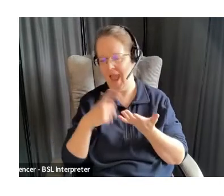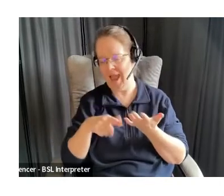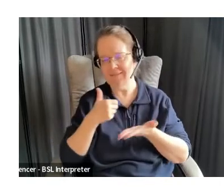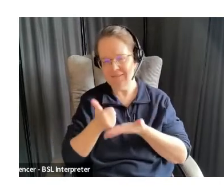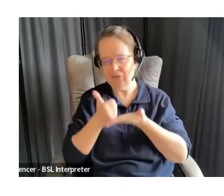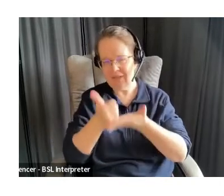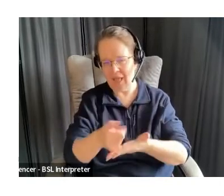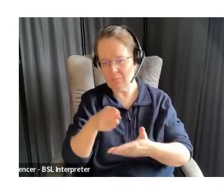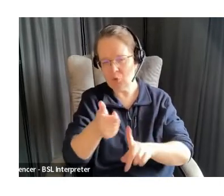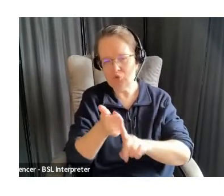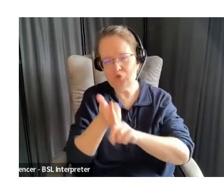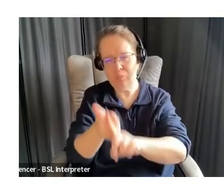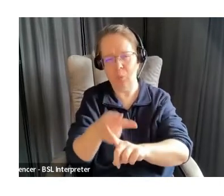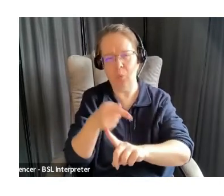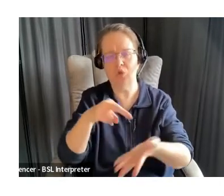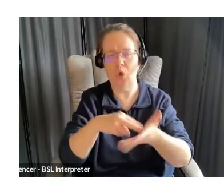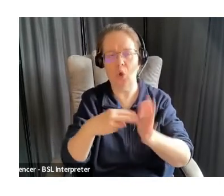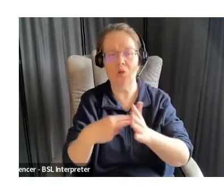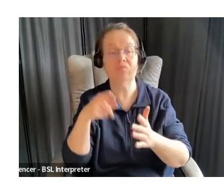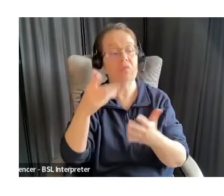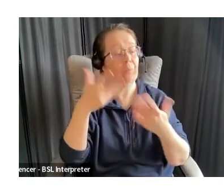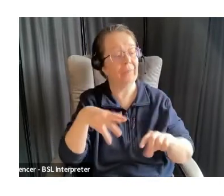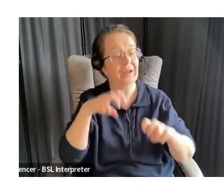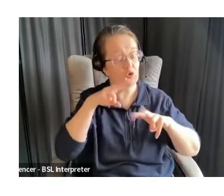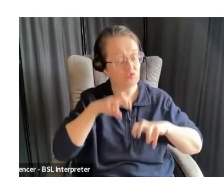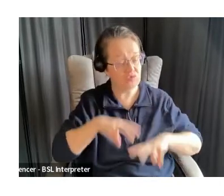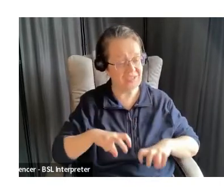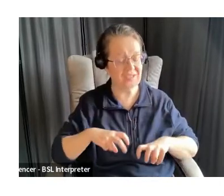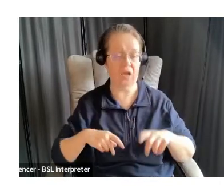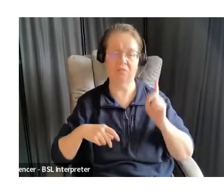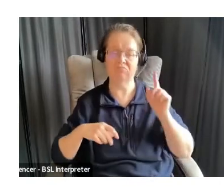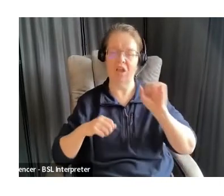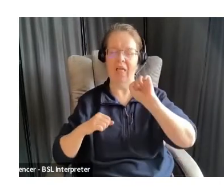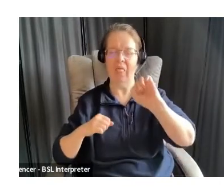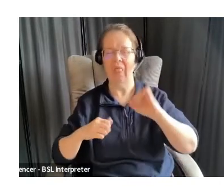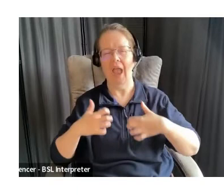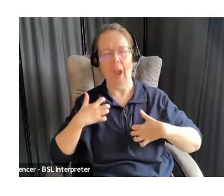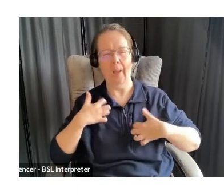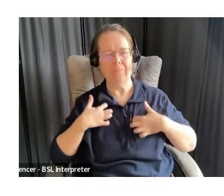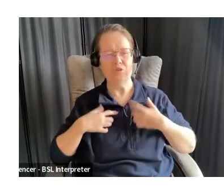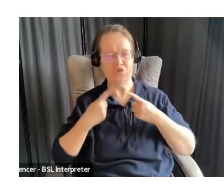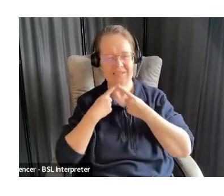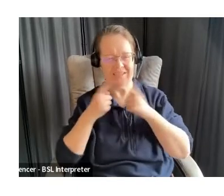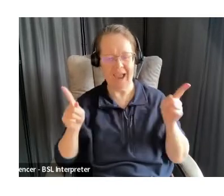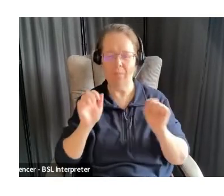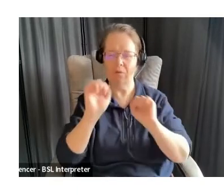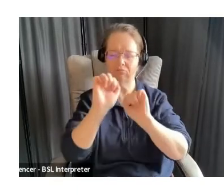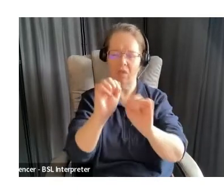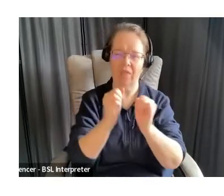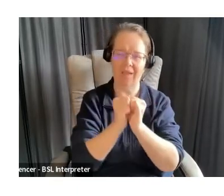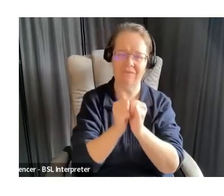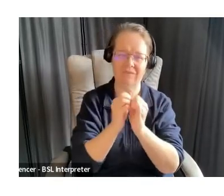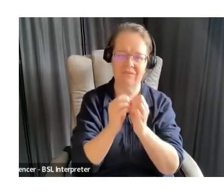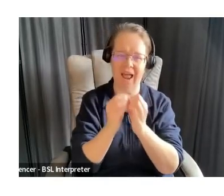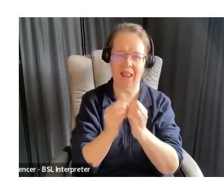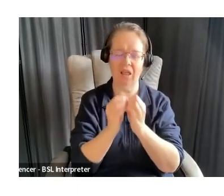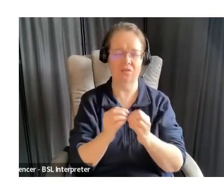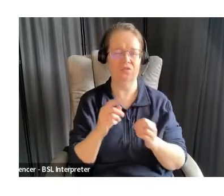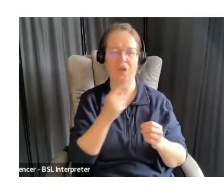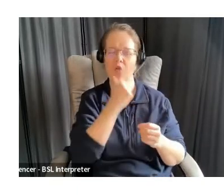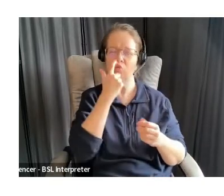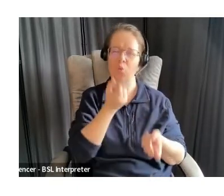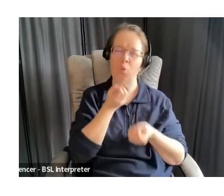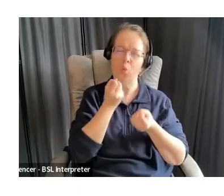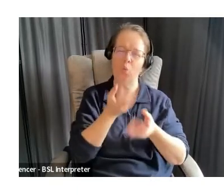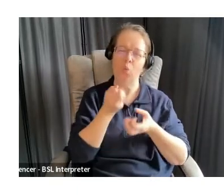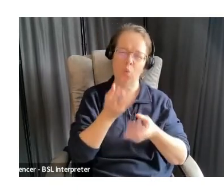organization. So if you've done your research, you know what their mission statement is and their values, you may gain an insight in terms of what they're